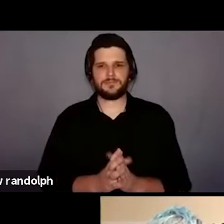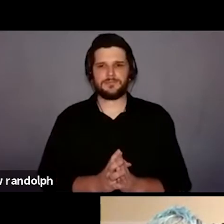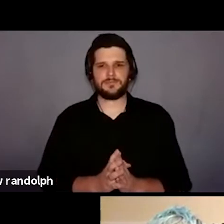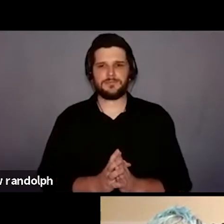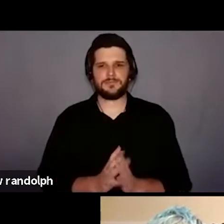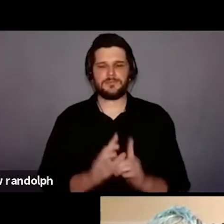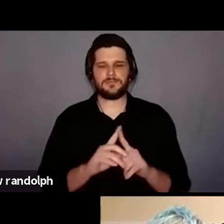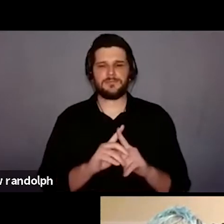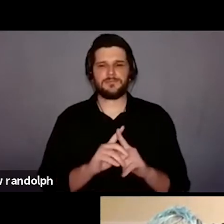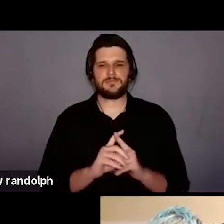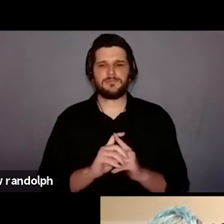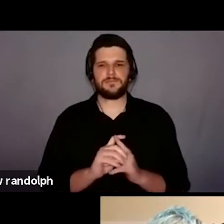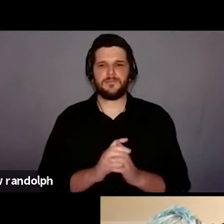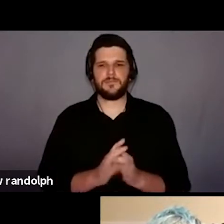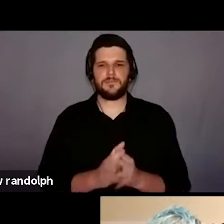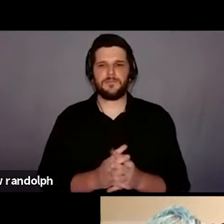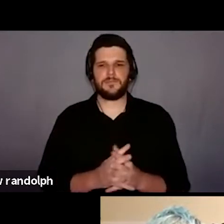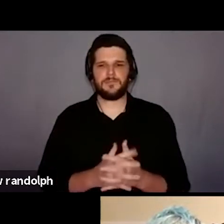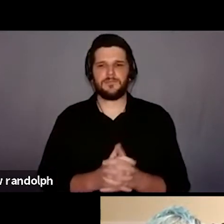But